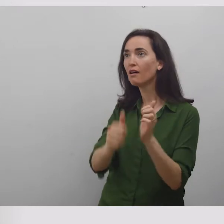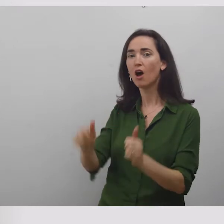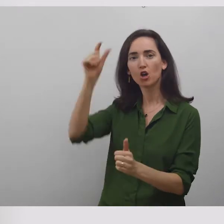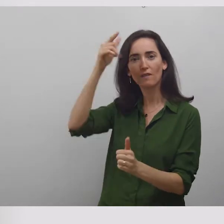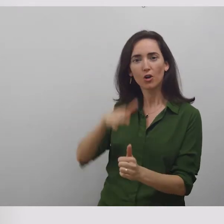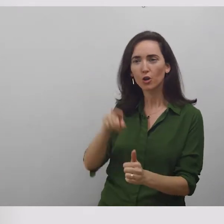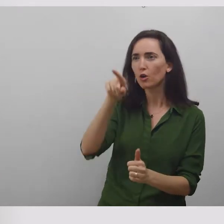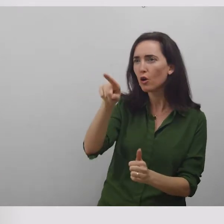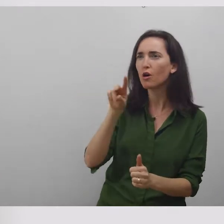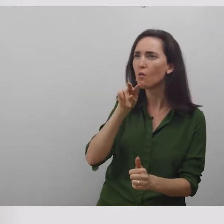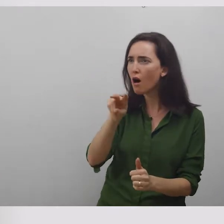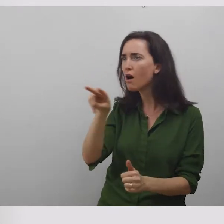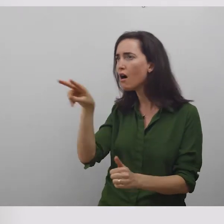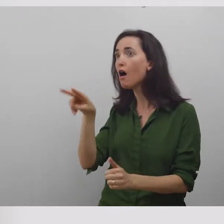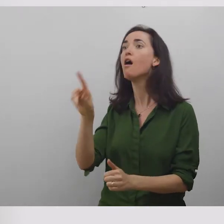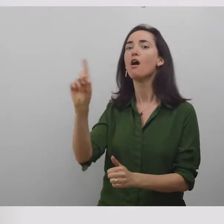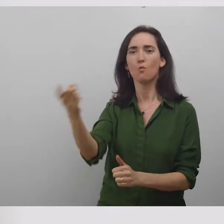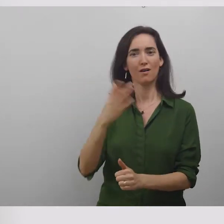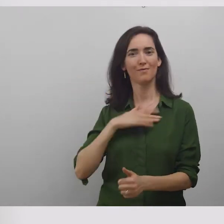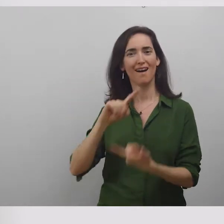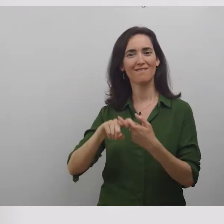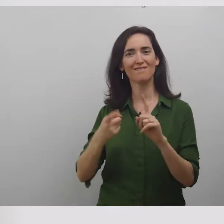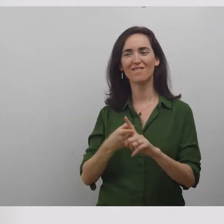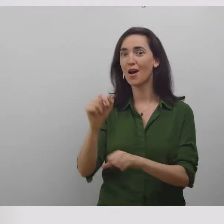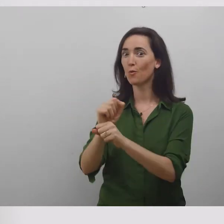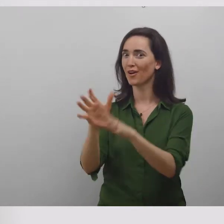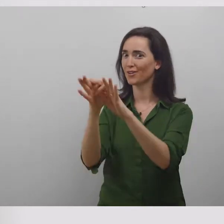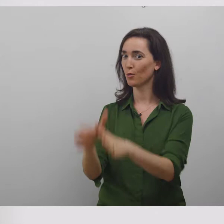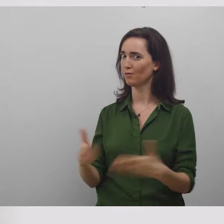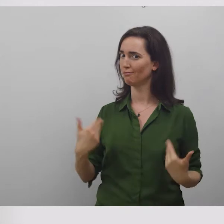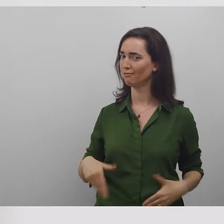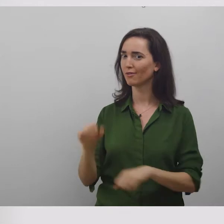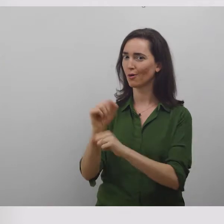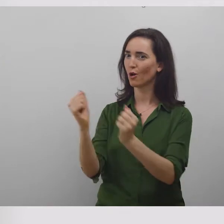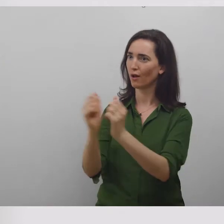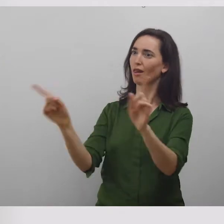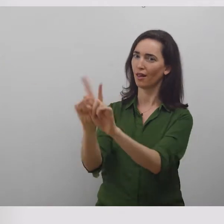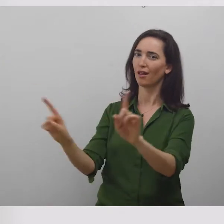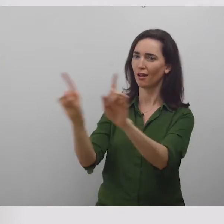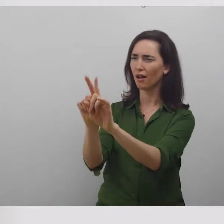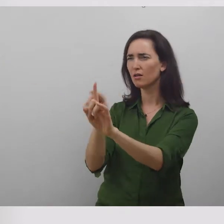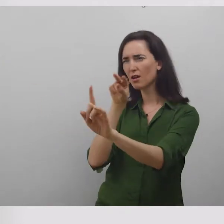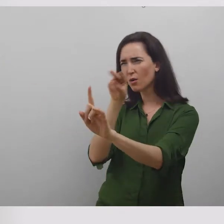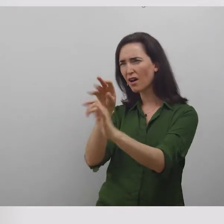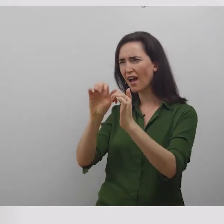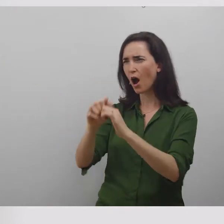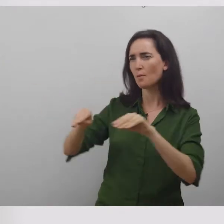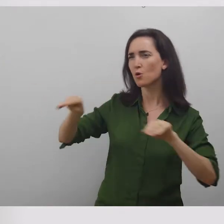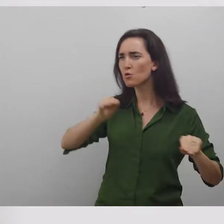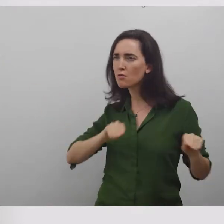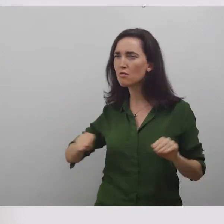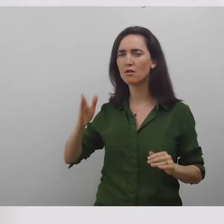state of Louisiana, and one of my personal friends is actually one of the sign language interpreters that's been working with him. And so watching